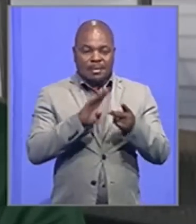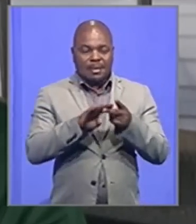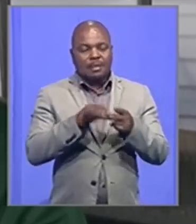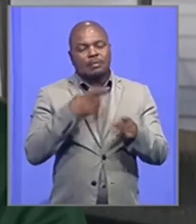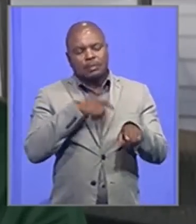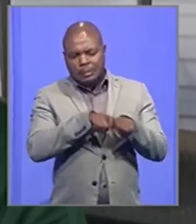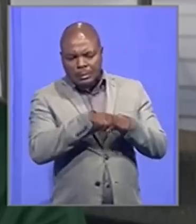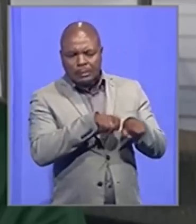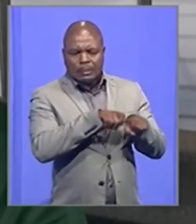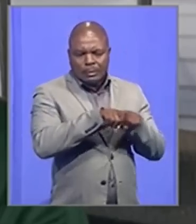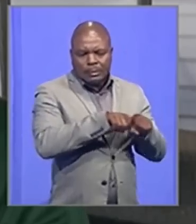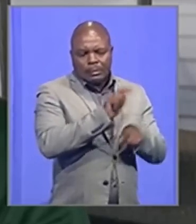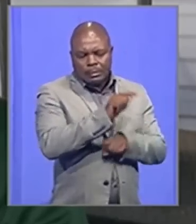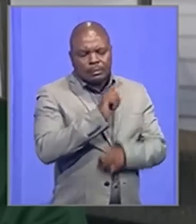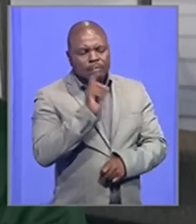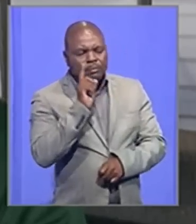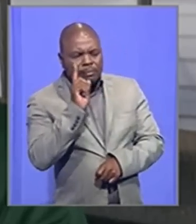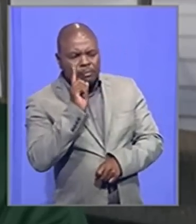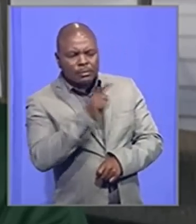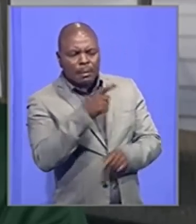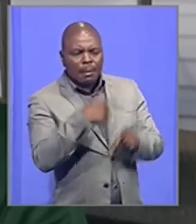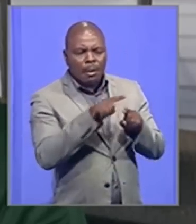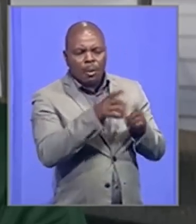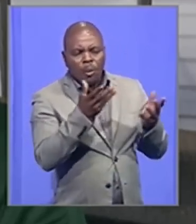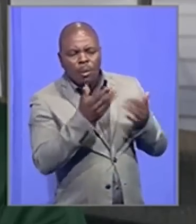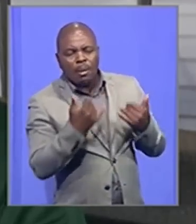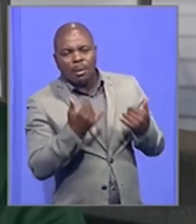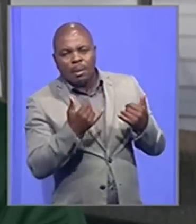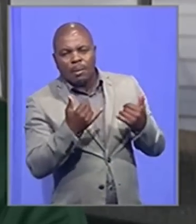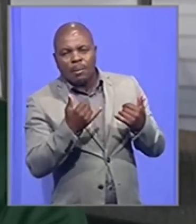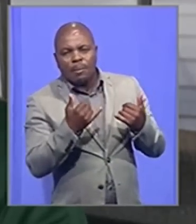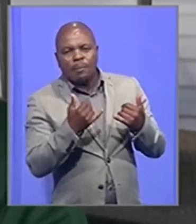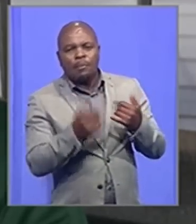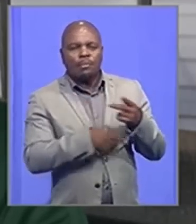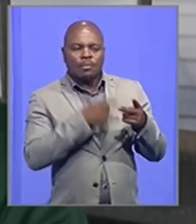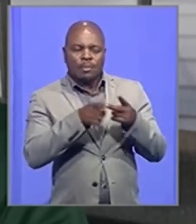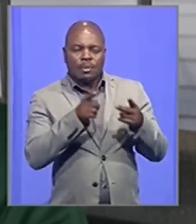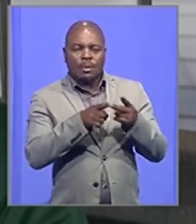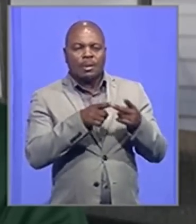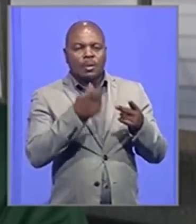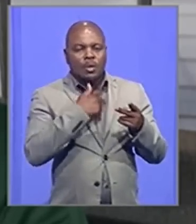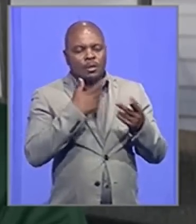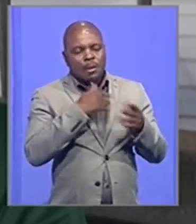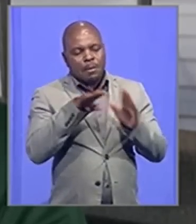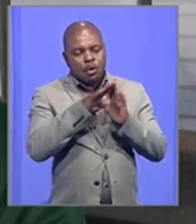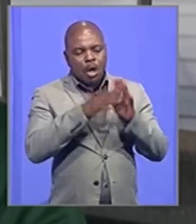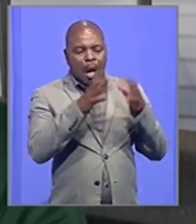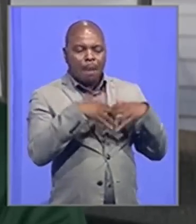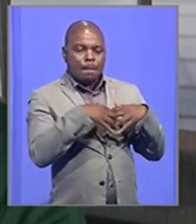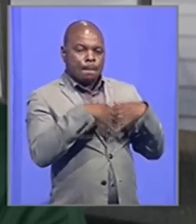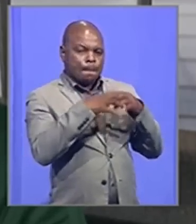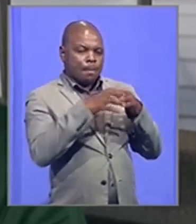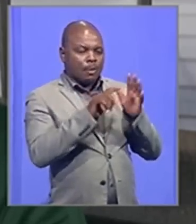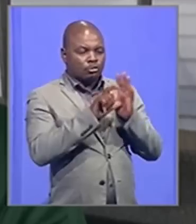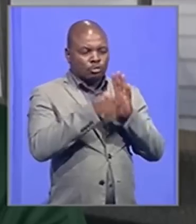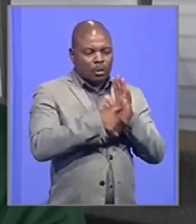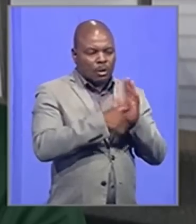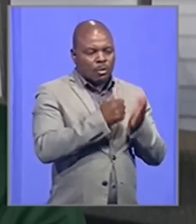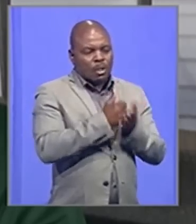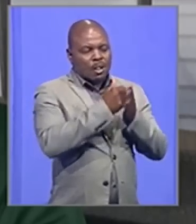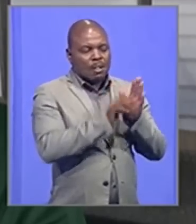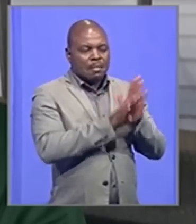that we needed to do to see where the players are at the moment. So, of course, to design the program as well and to see where it improves as